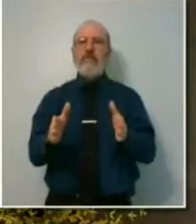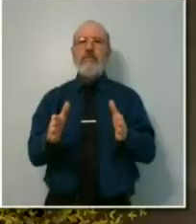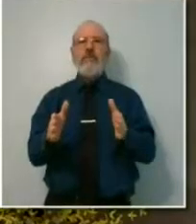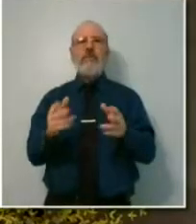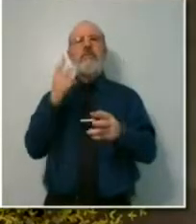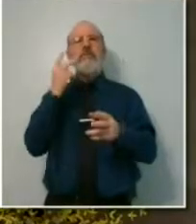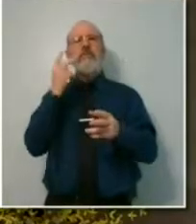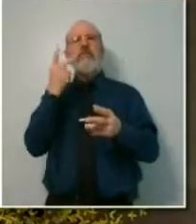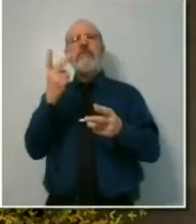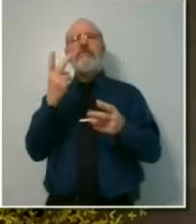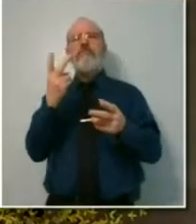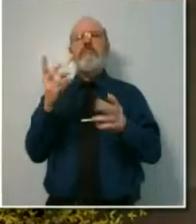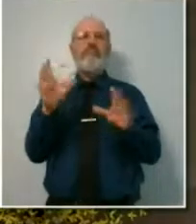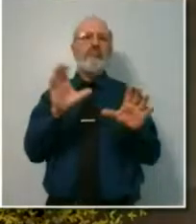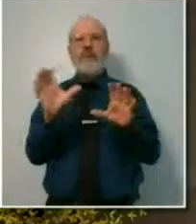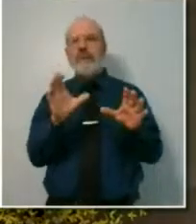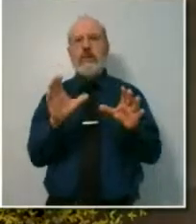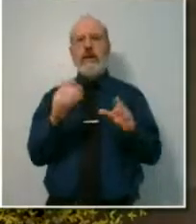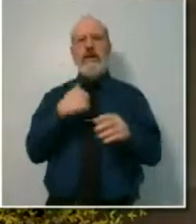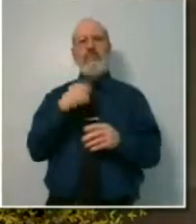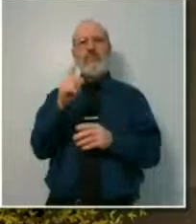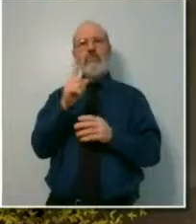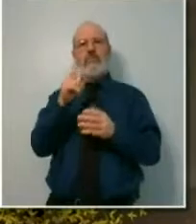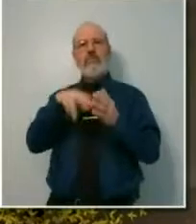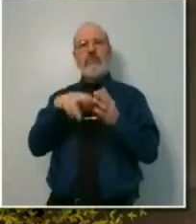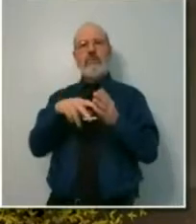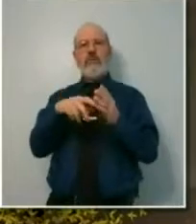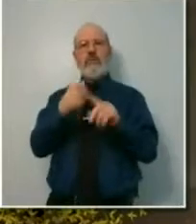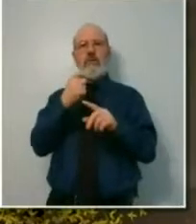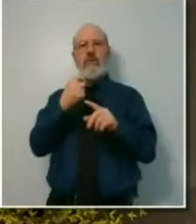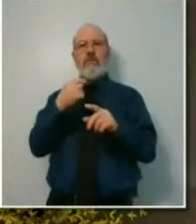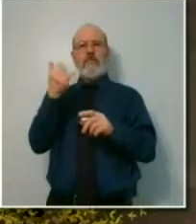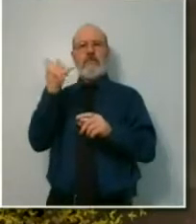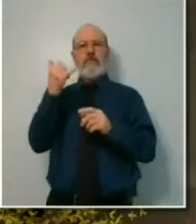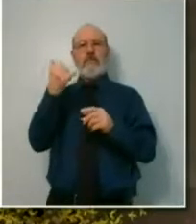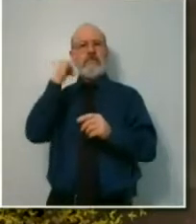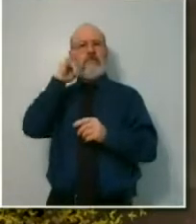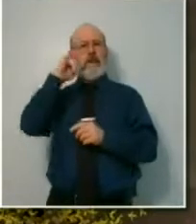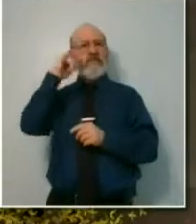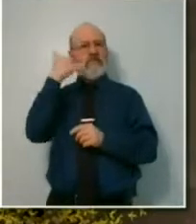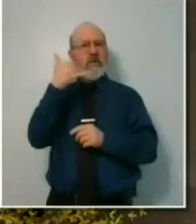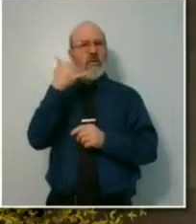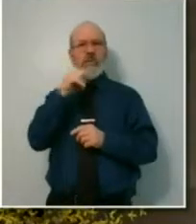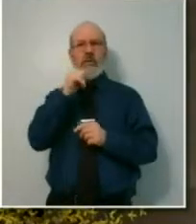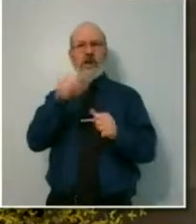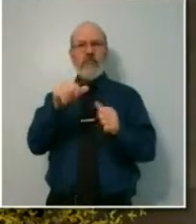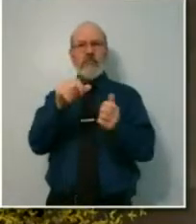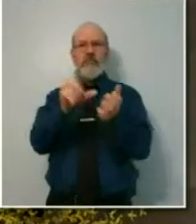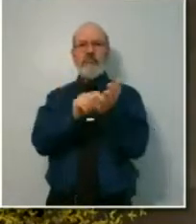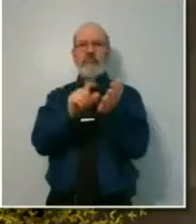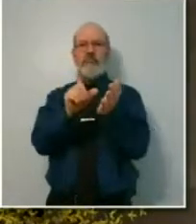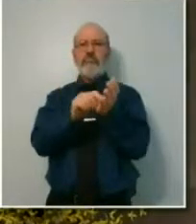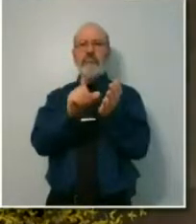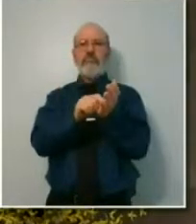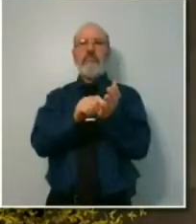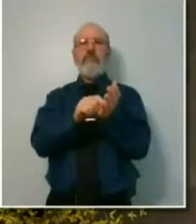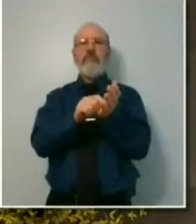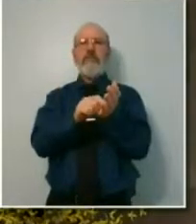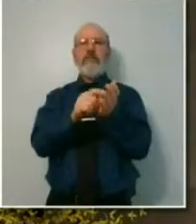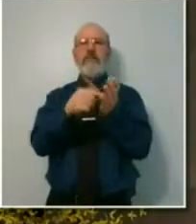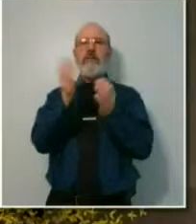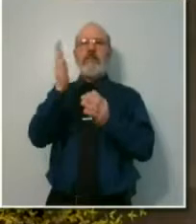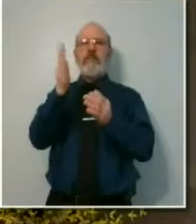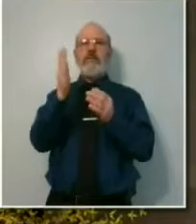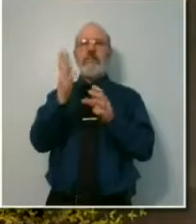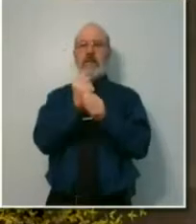doing. I have one that I'm going to read to you from my phone here. Wasn't able to print it. This is a message we received